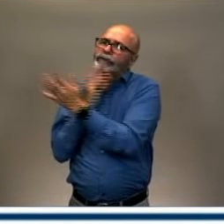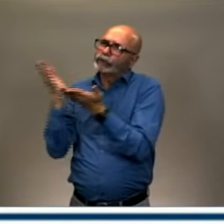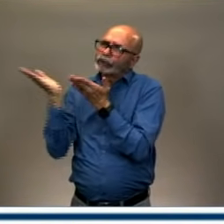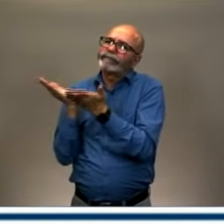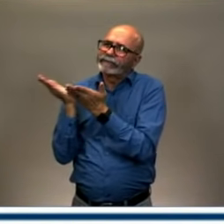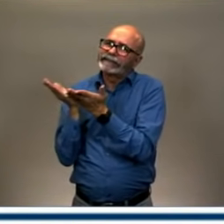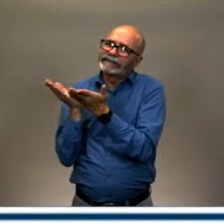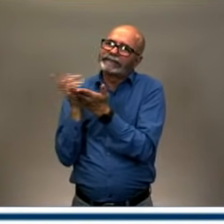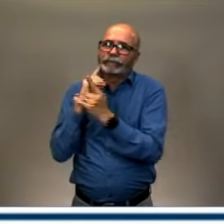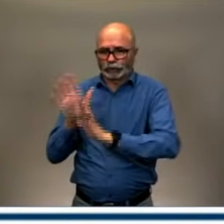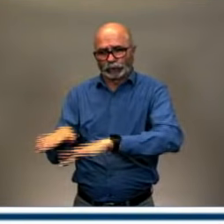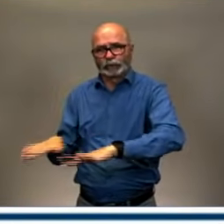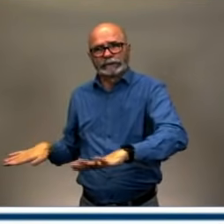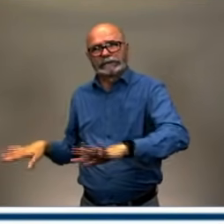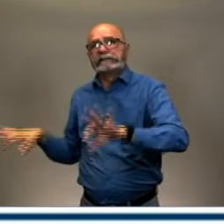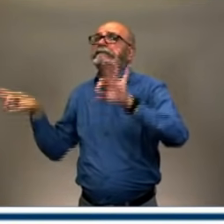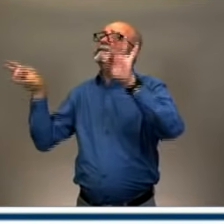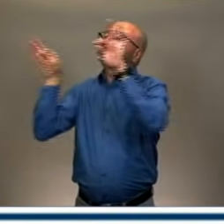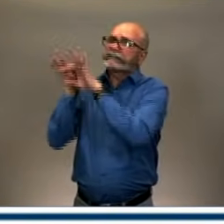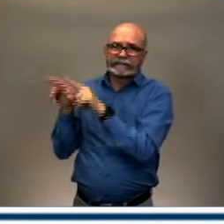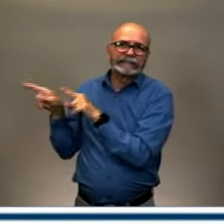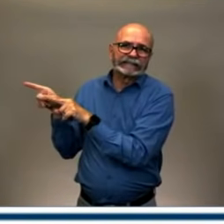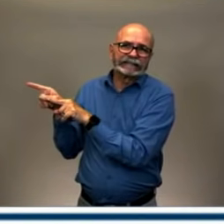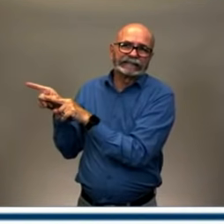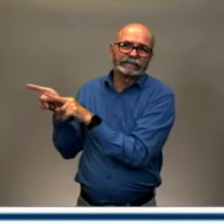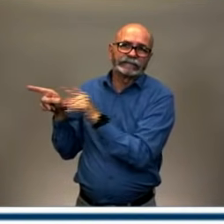my first and foremost wishes and hope is that